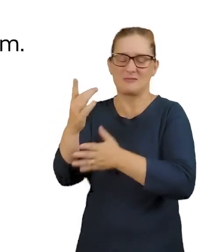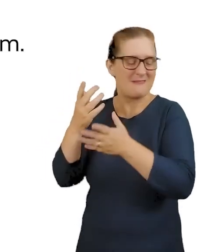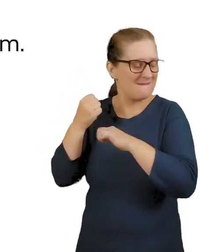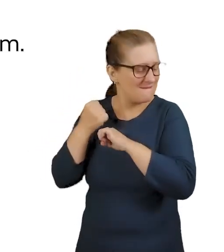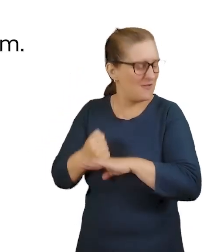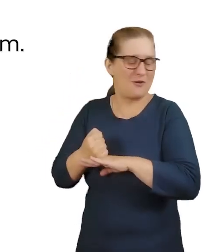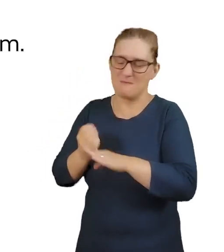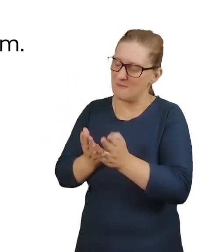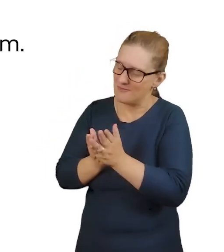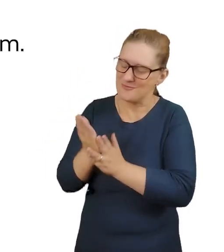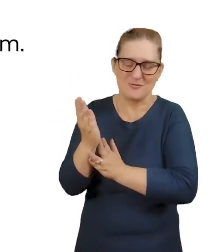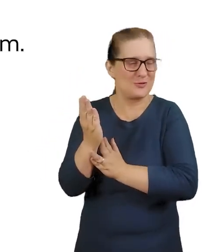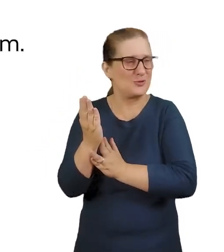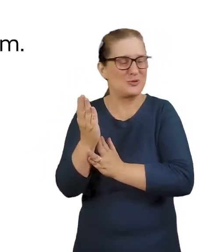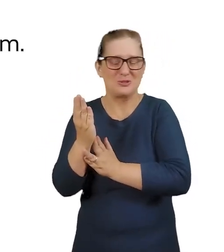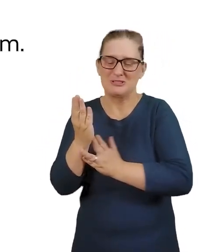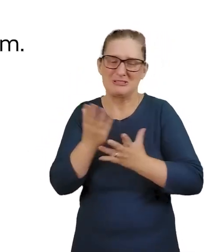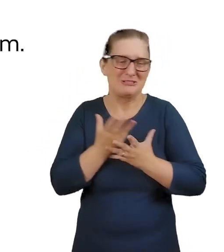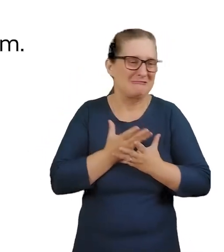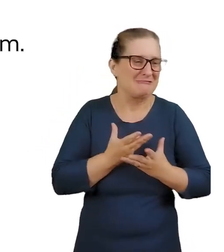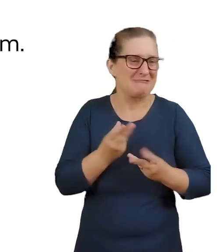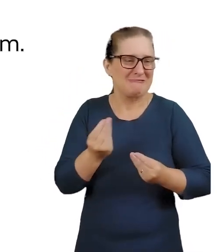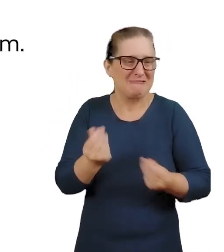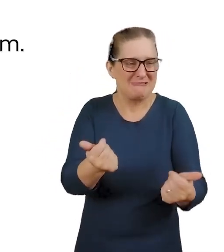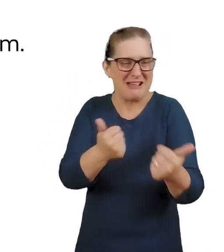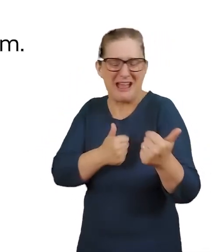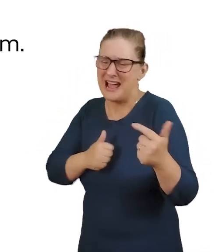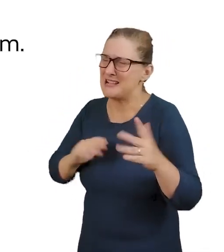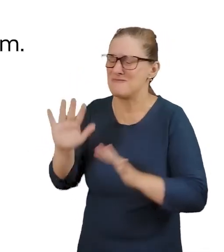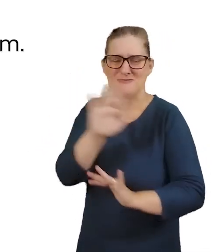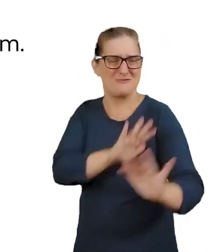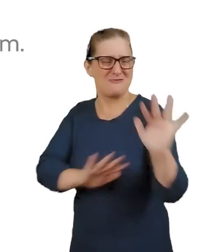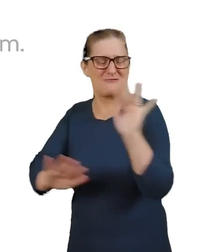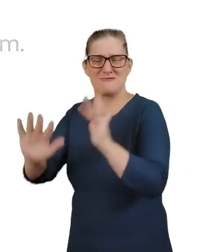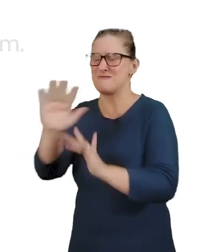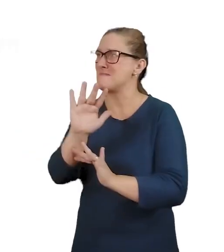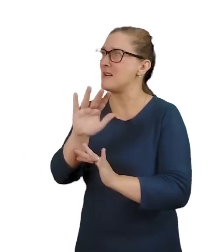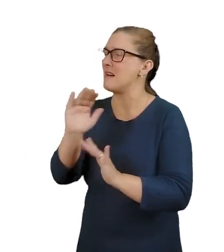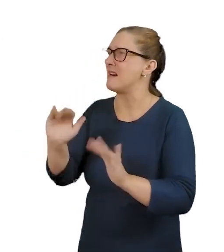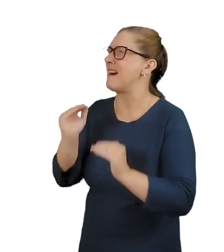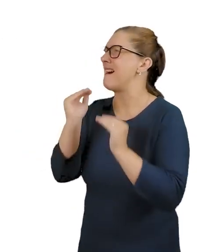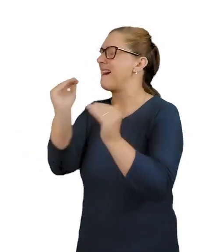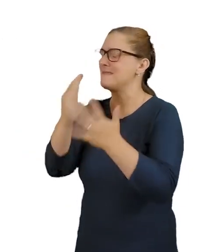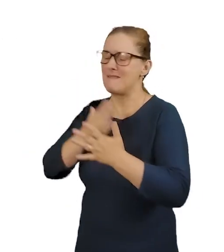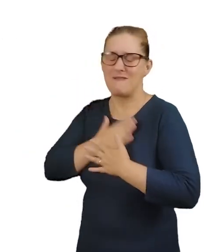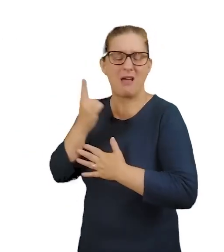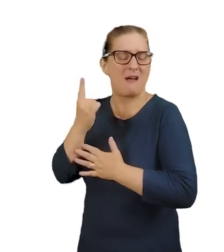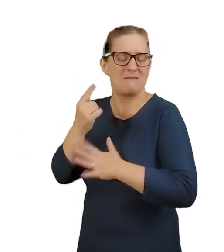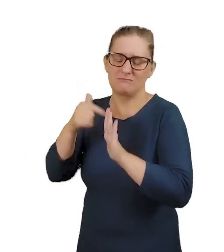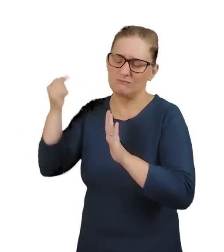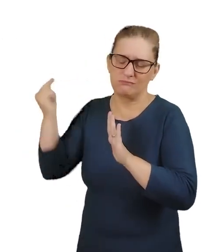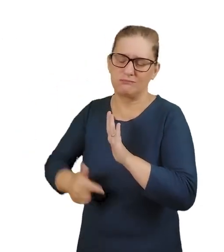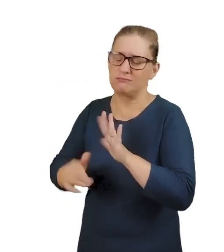solid ground, firm through the fiercest droughts and storm. What heights